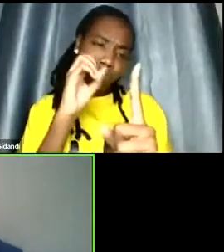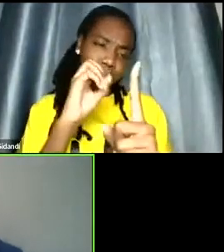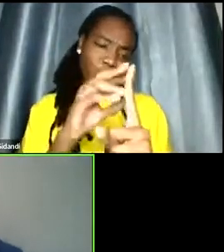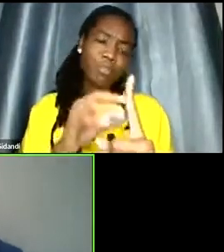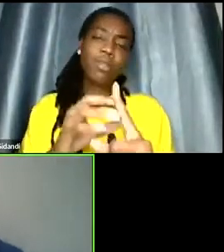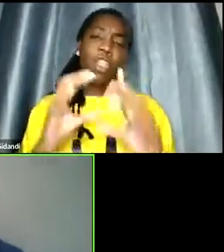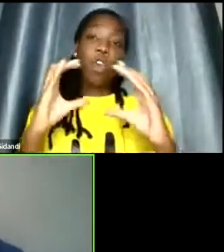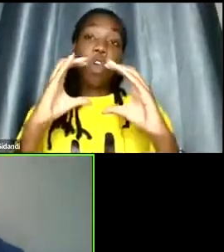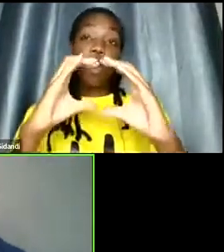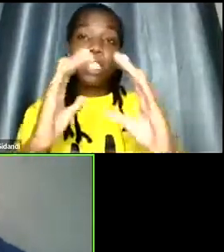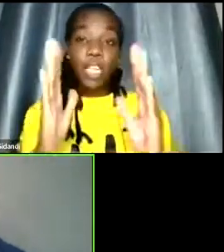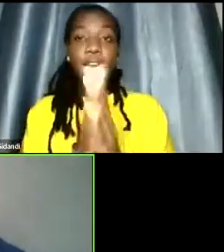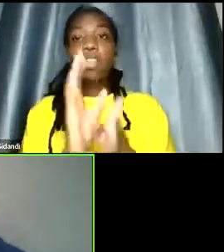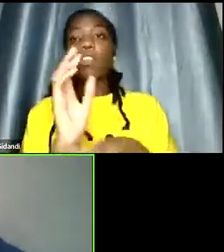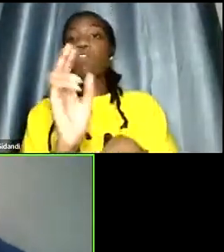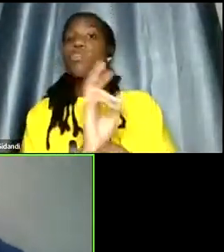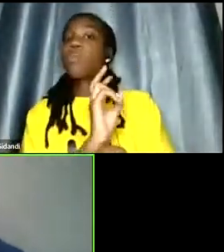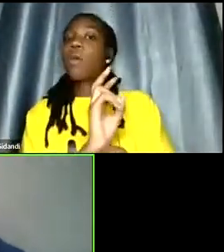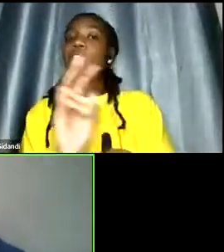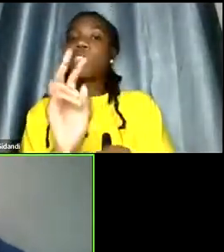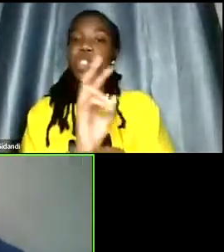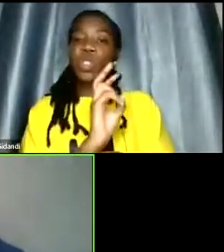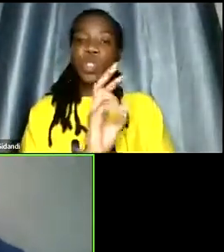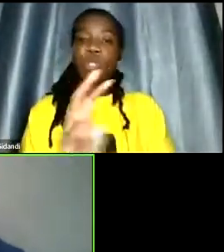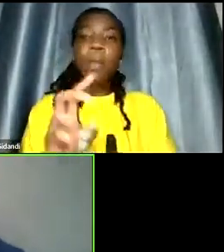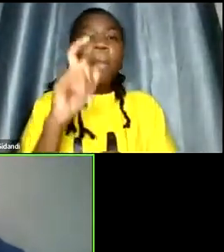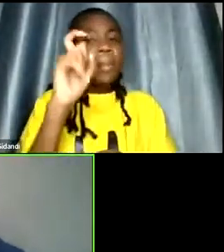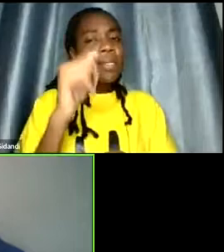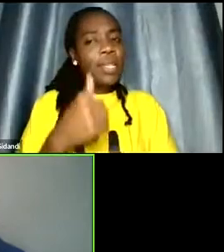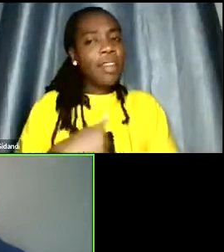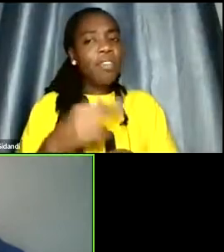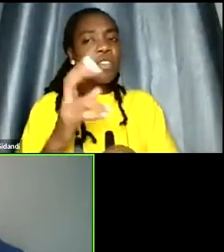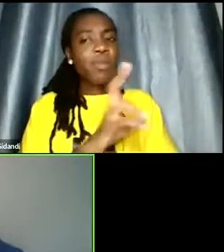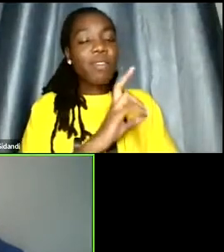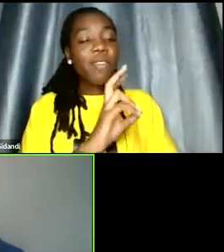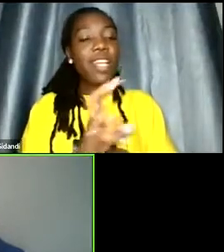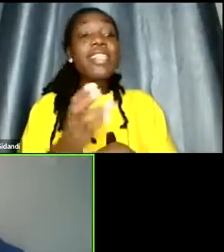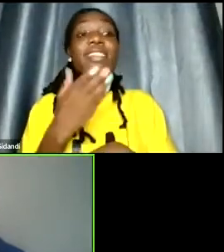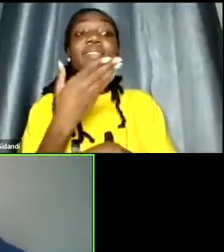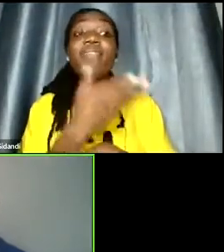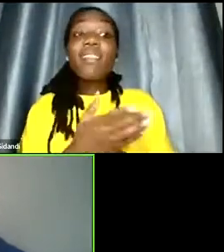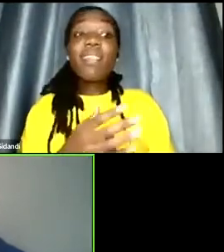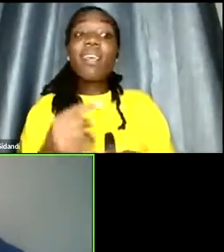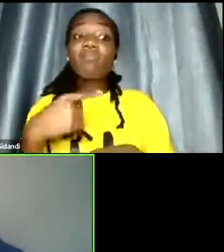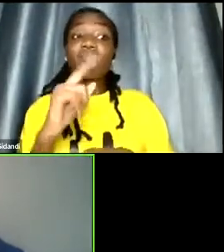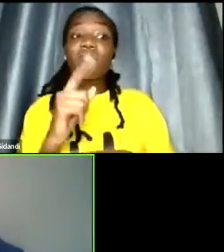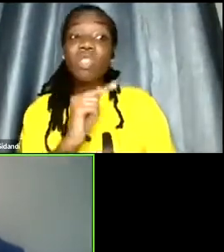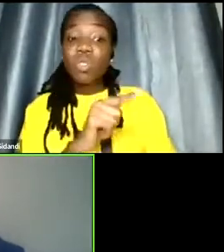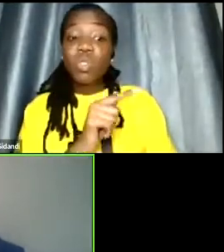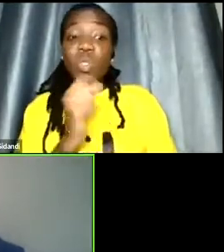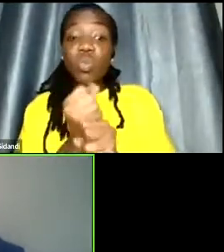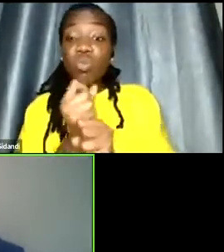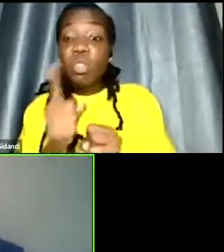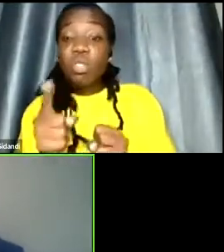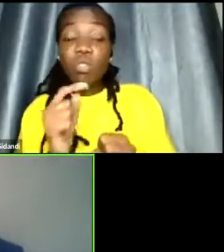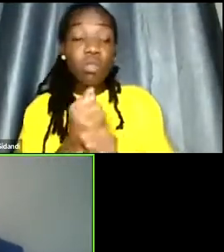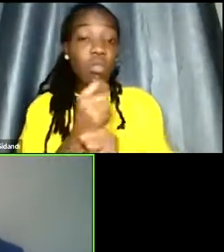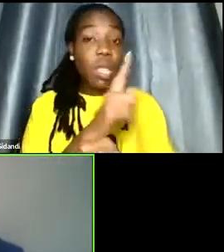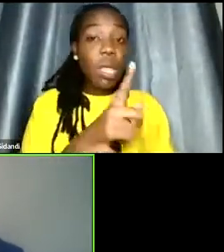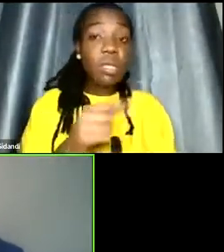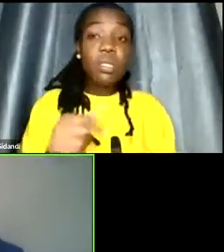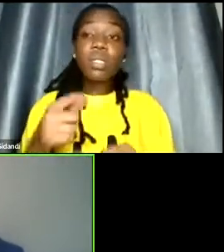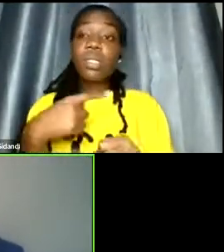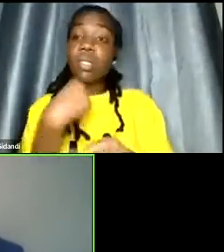supervision. In other words, there was a supervisor correcting us, correcting our work products, giving us instructions, giving us a job description, giving us key